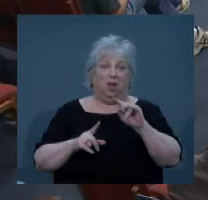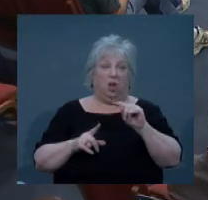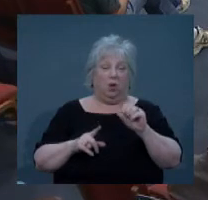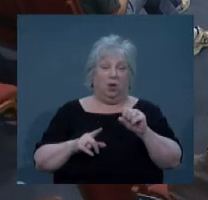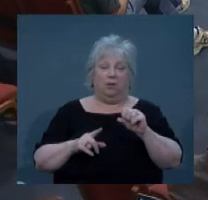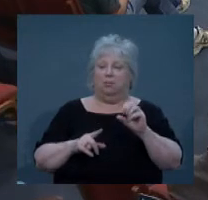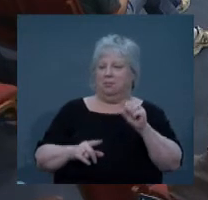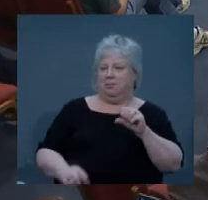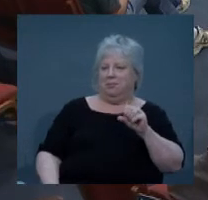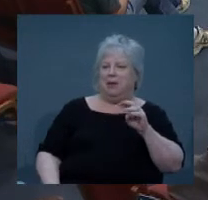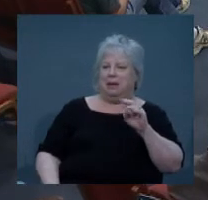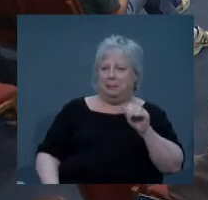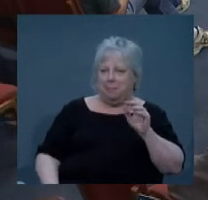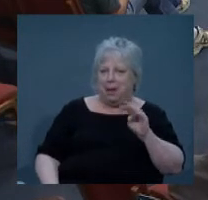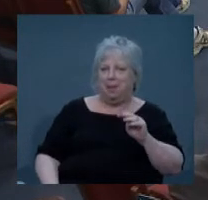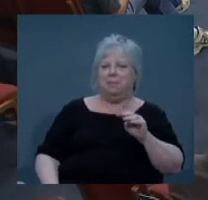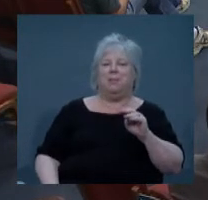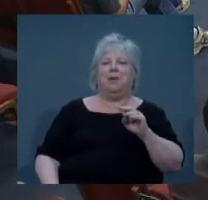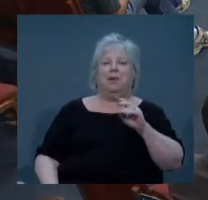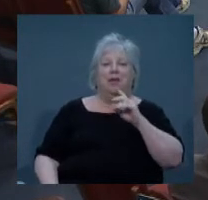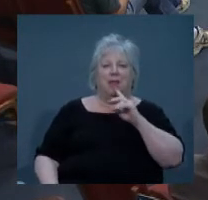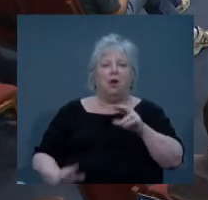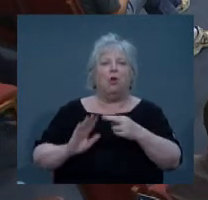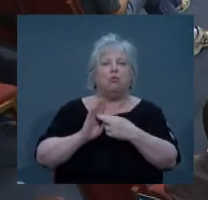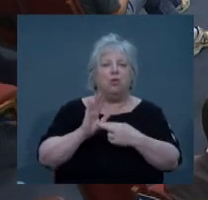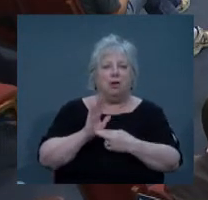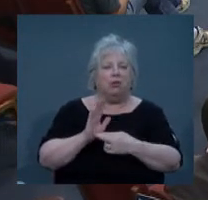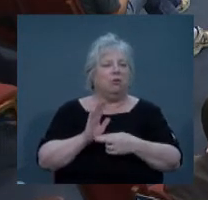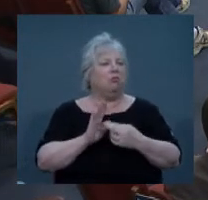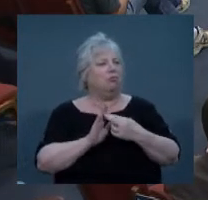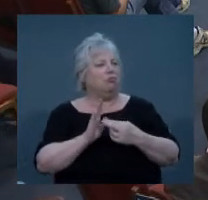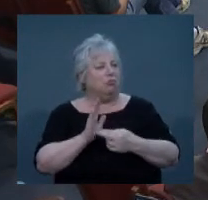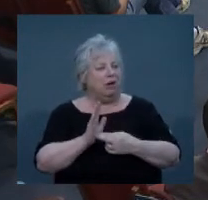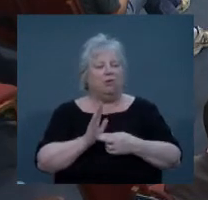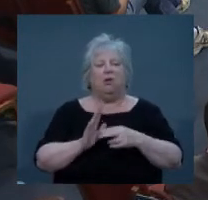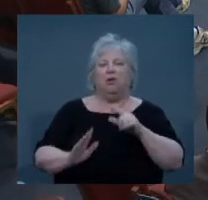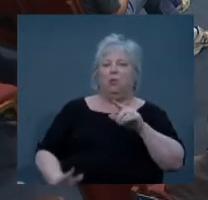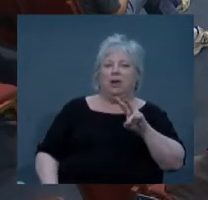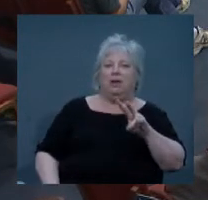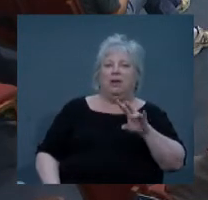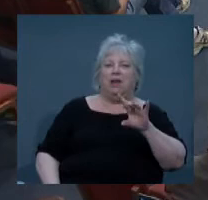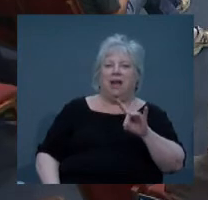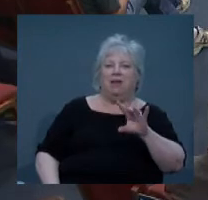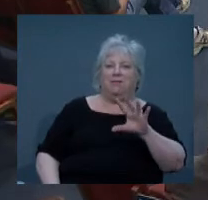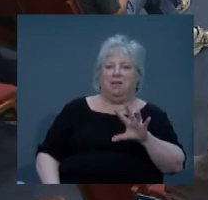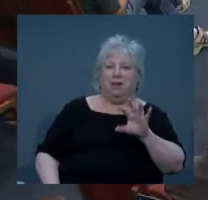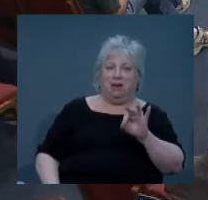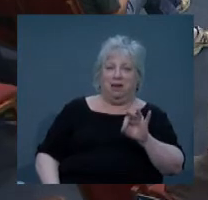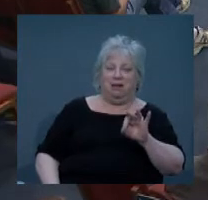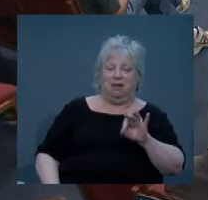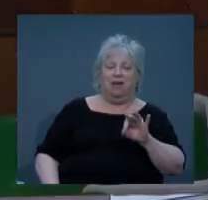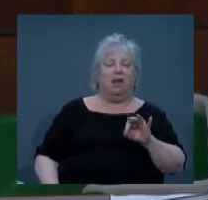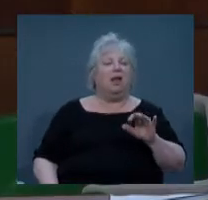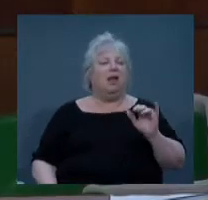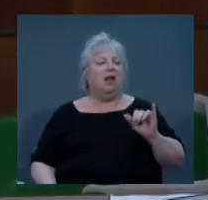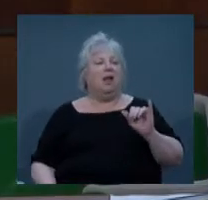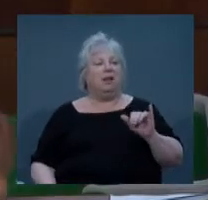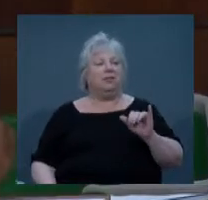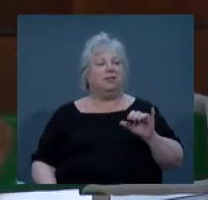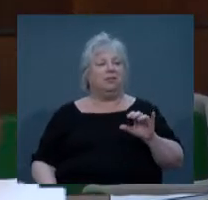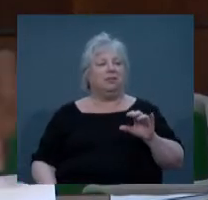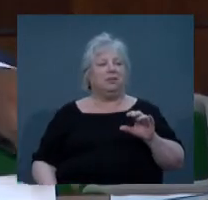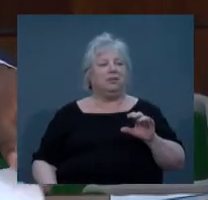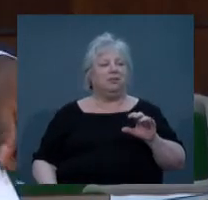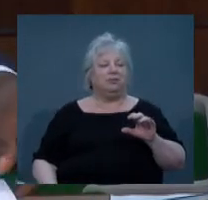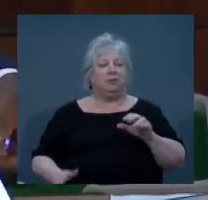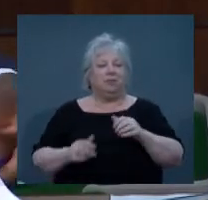units Yes, in the ma'am. city? They're Okay. registered. Registered. 27,859. Okay. So to follow on